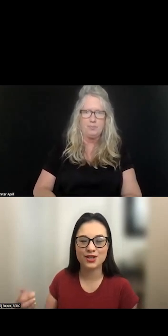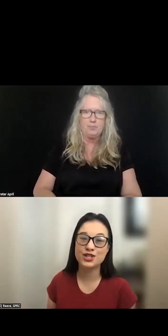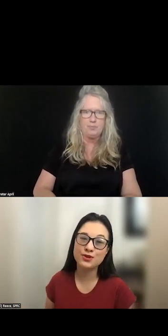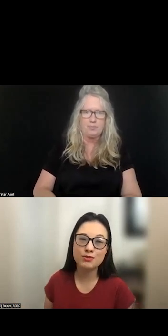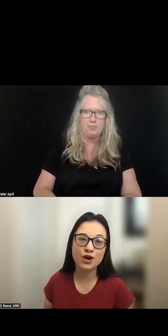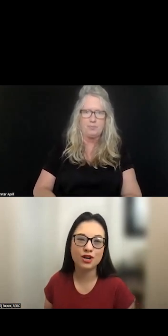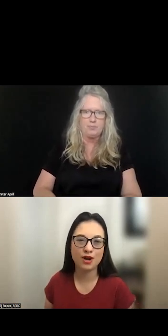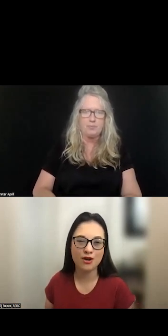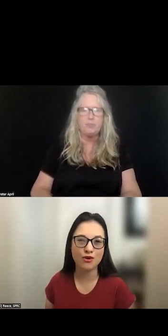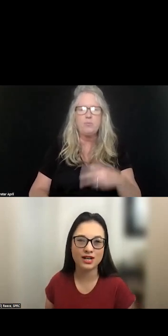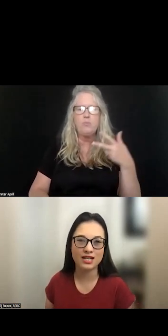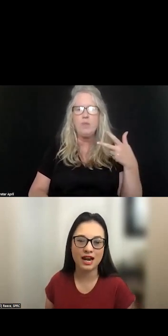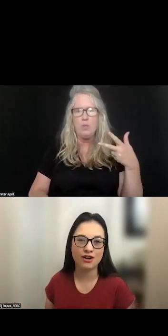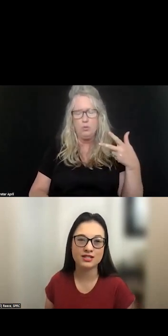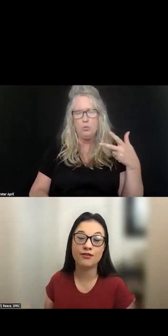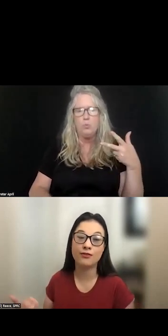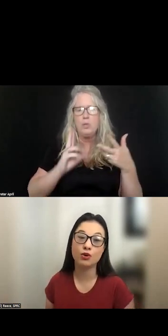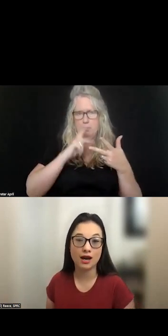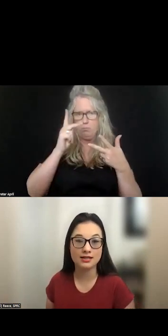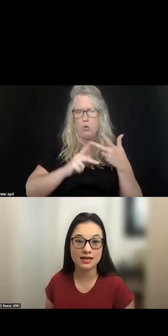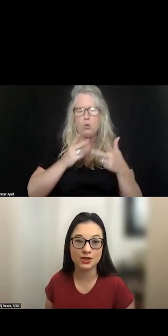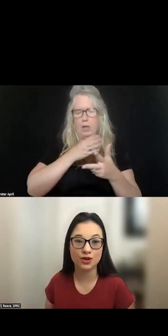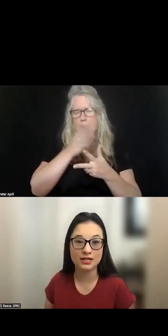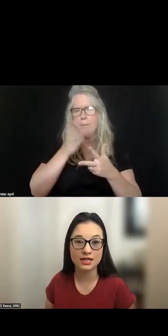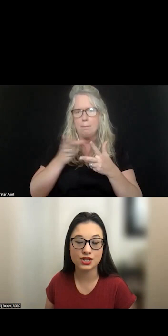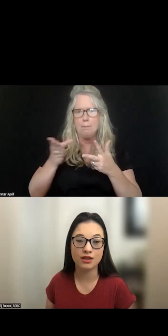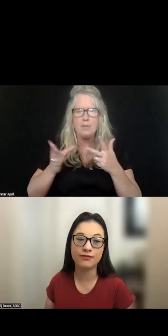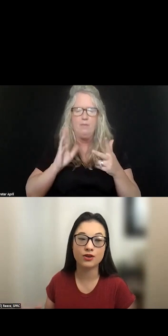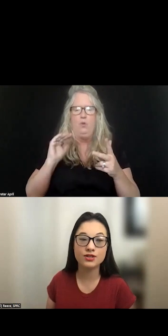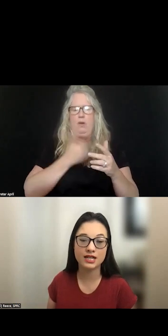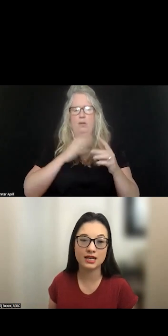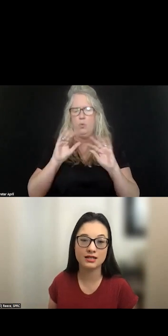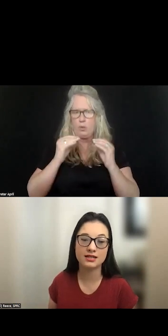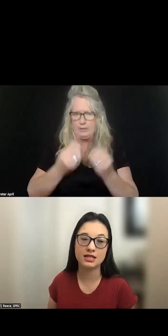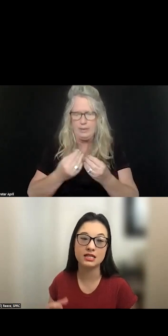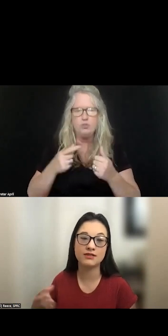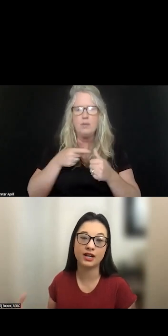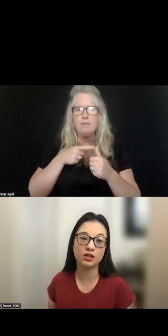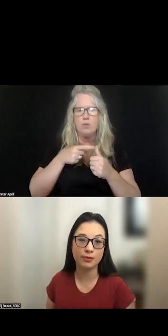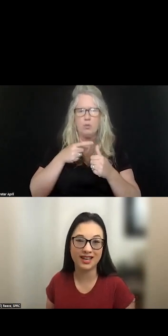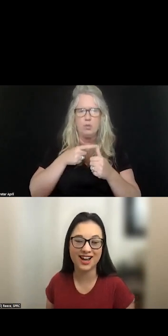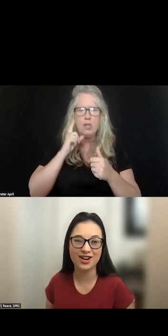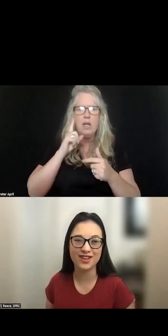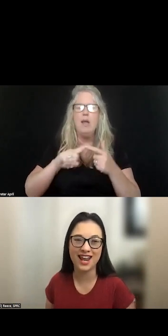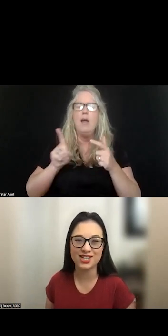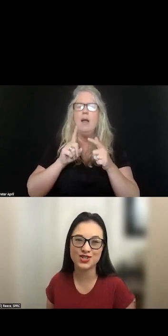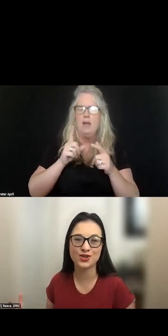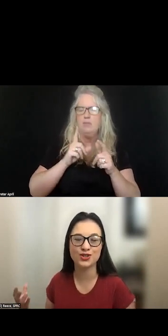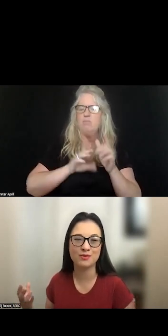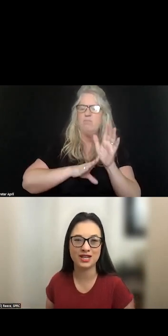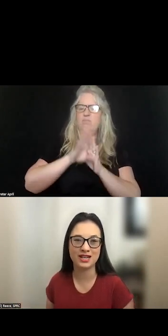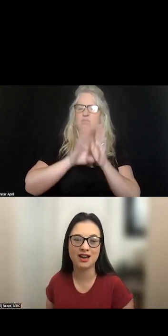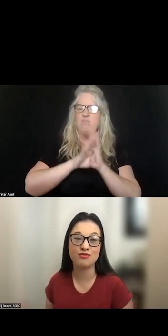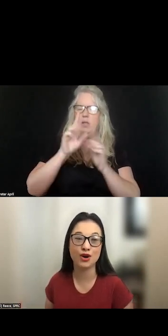so there's 3 program priority areas for us as an organization. And the first is the development of an